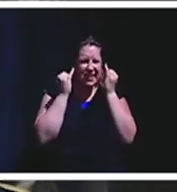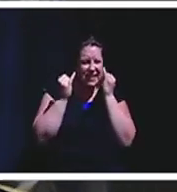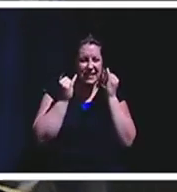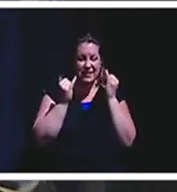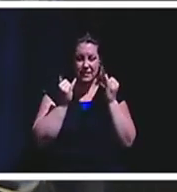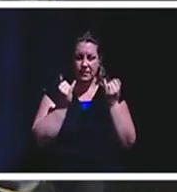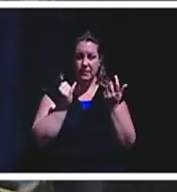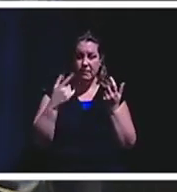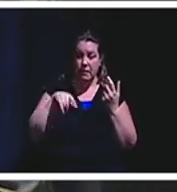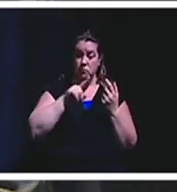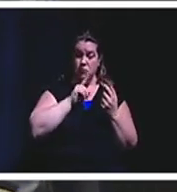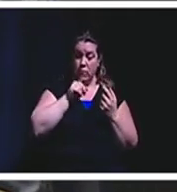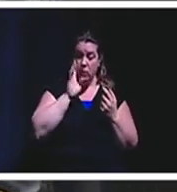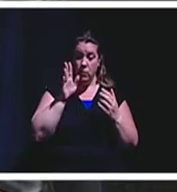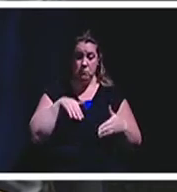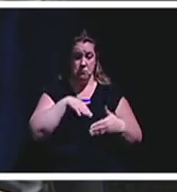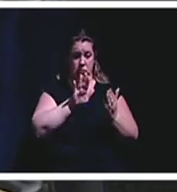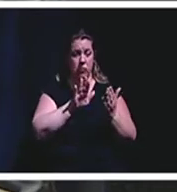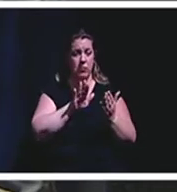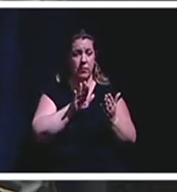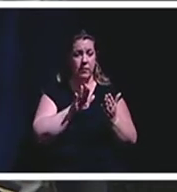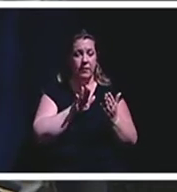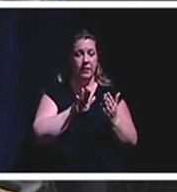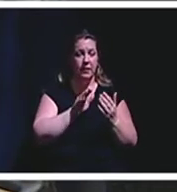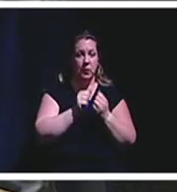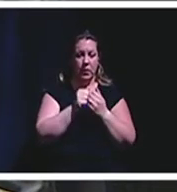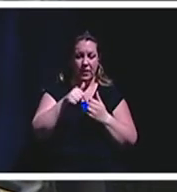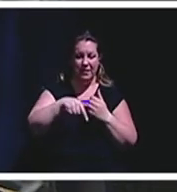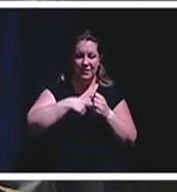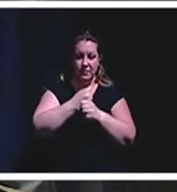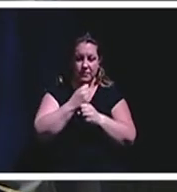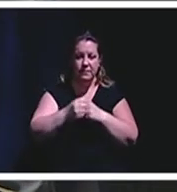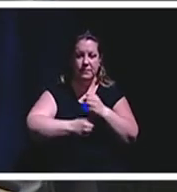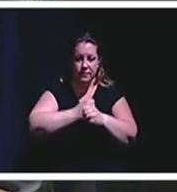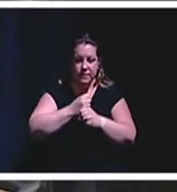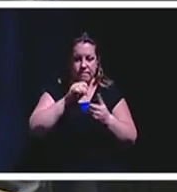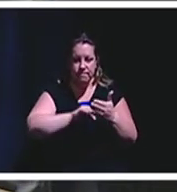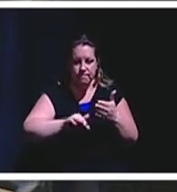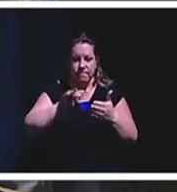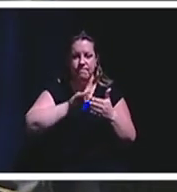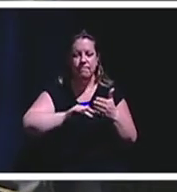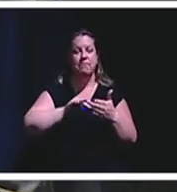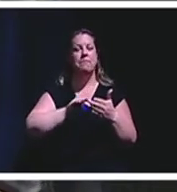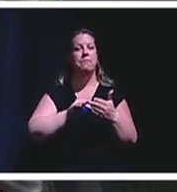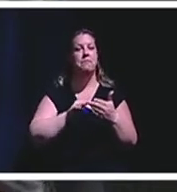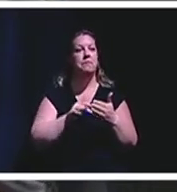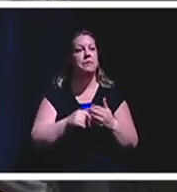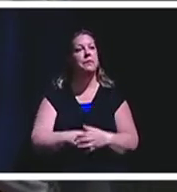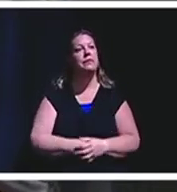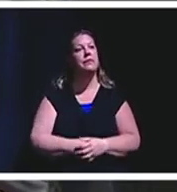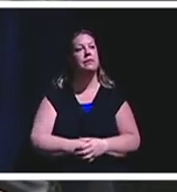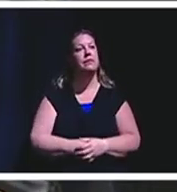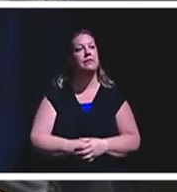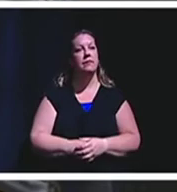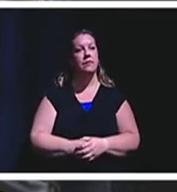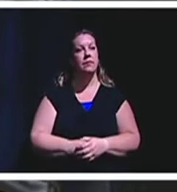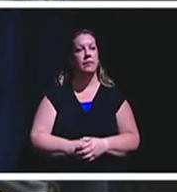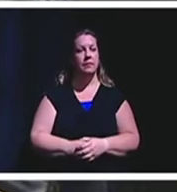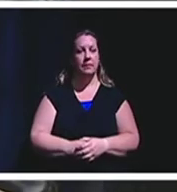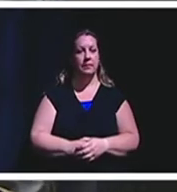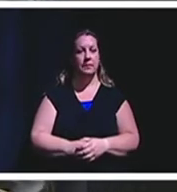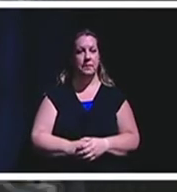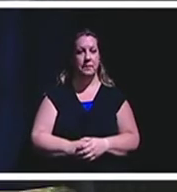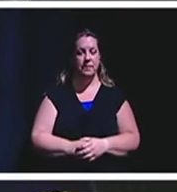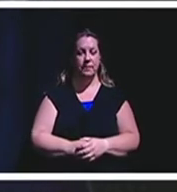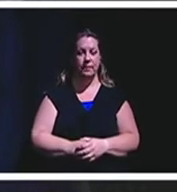store in their years ahead. Today, much things are different.